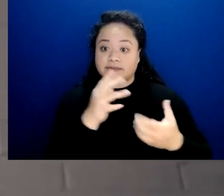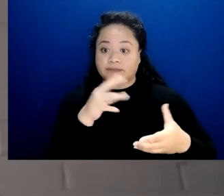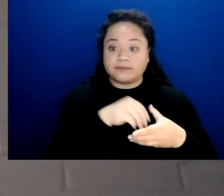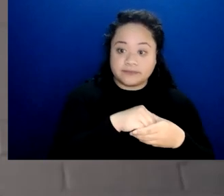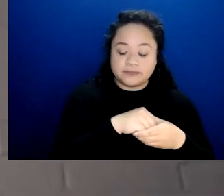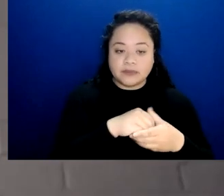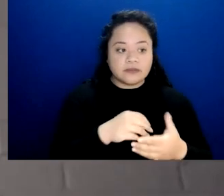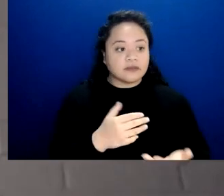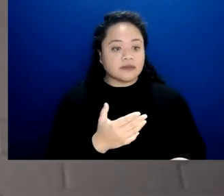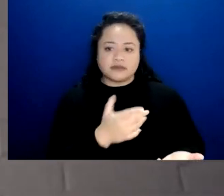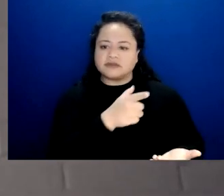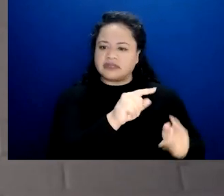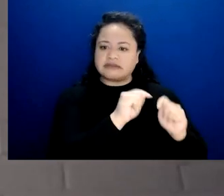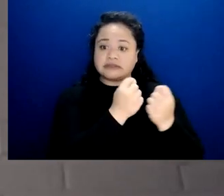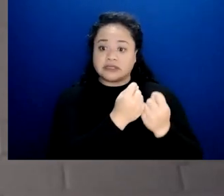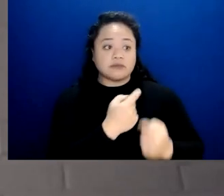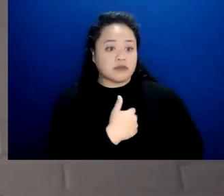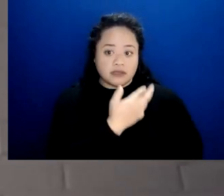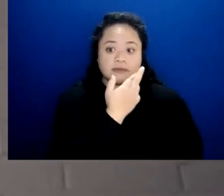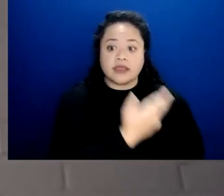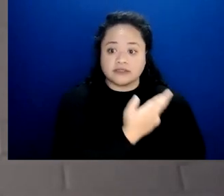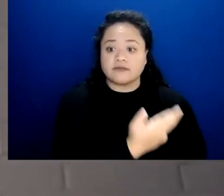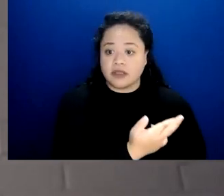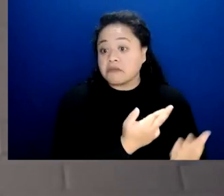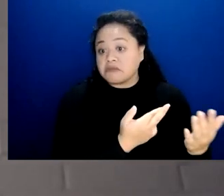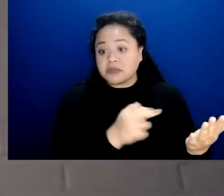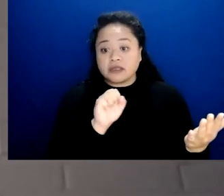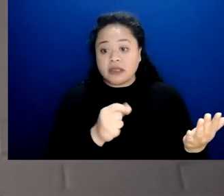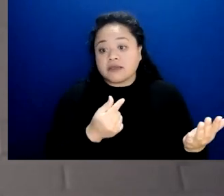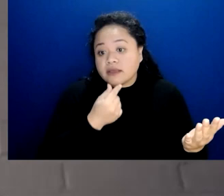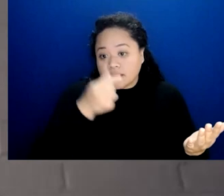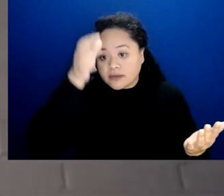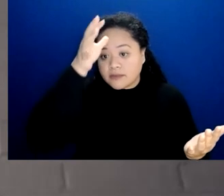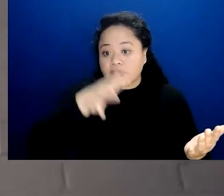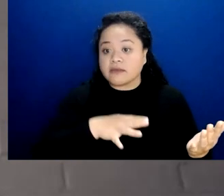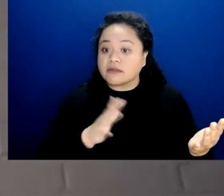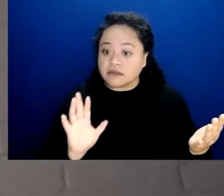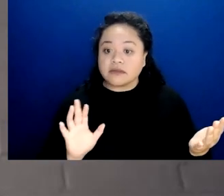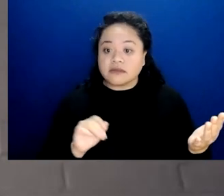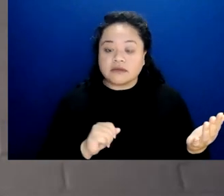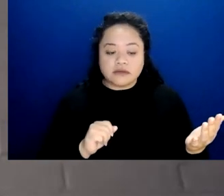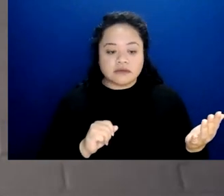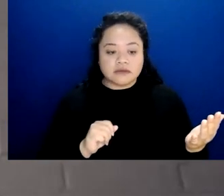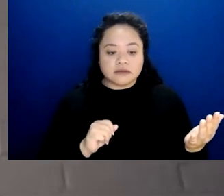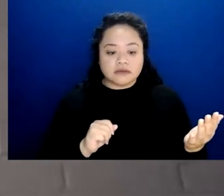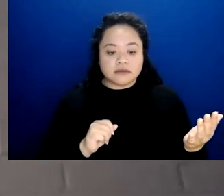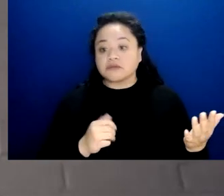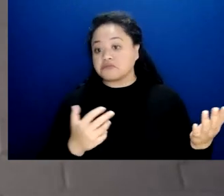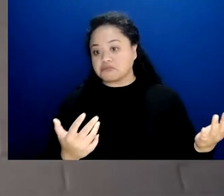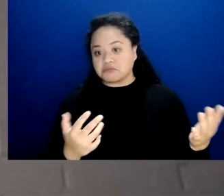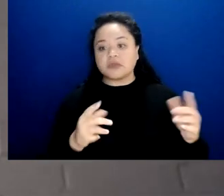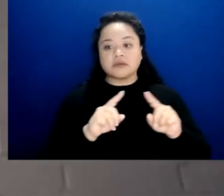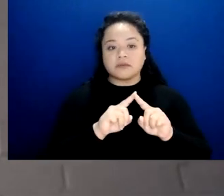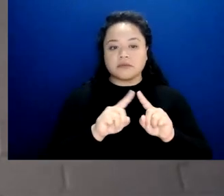best friends on your team could be gay. Okay, it could be a gay male, all right? But the relationship